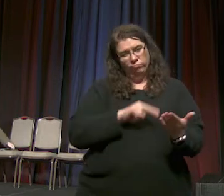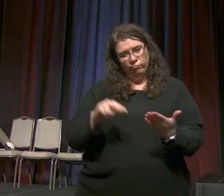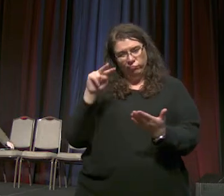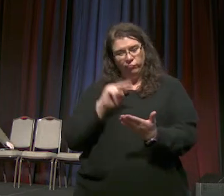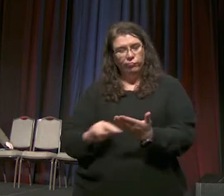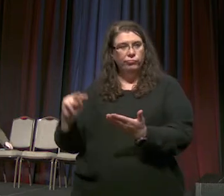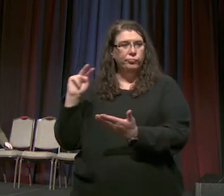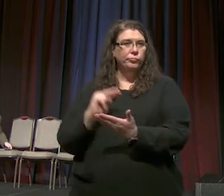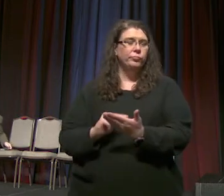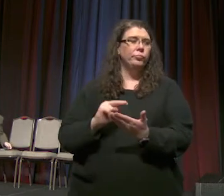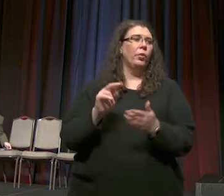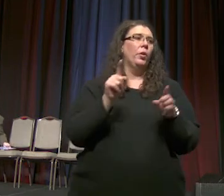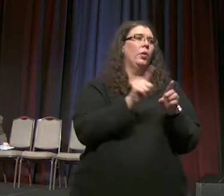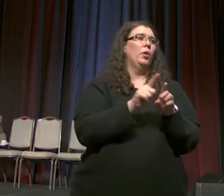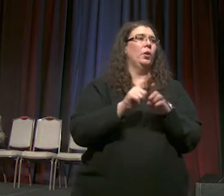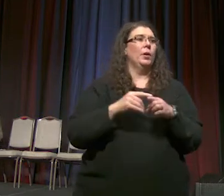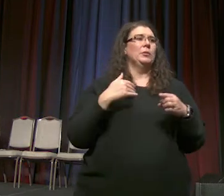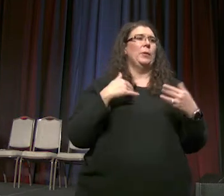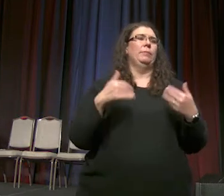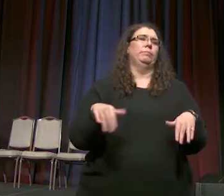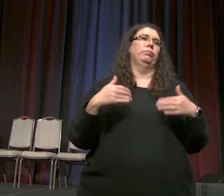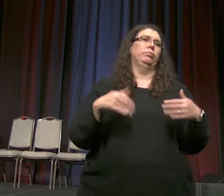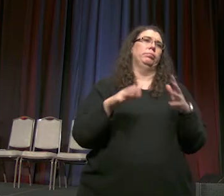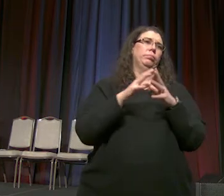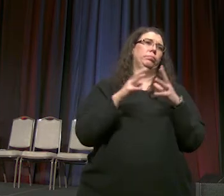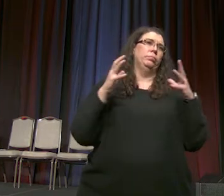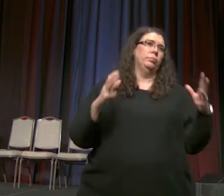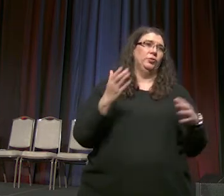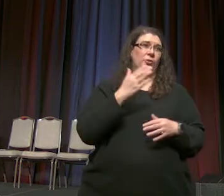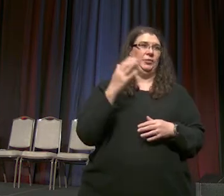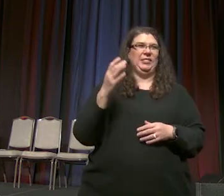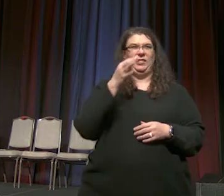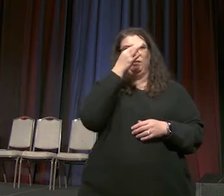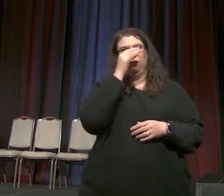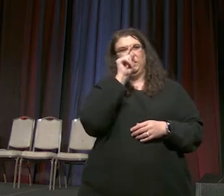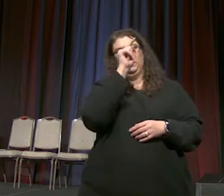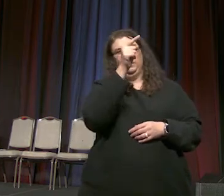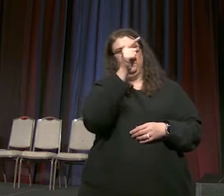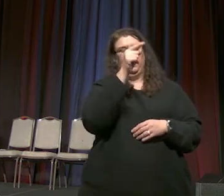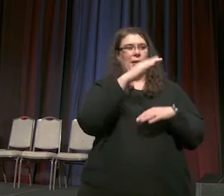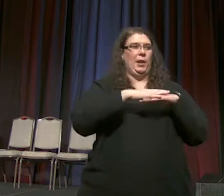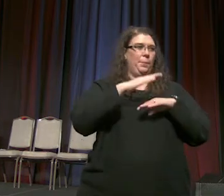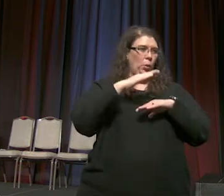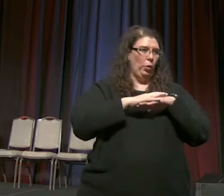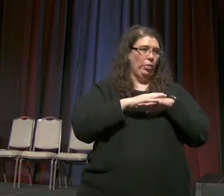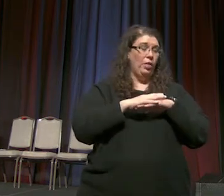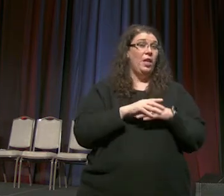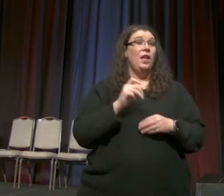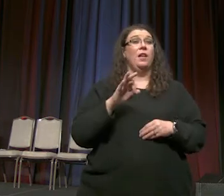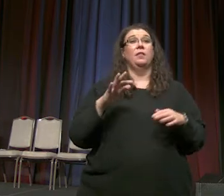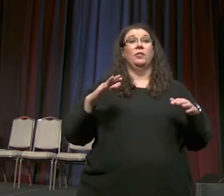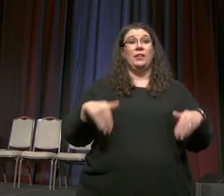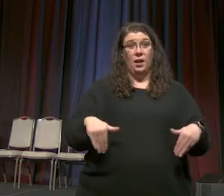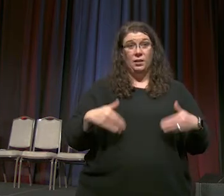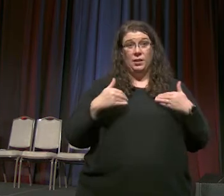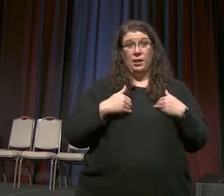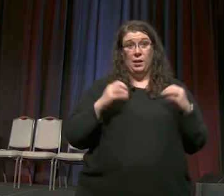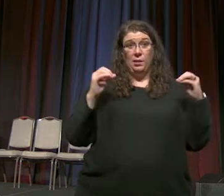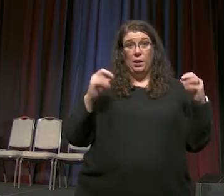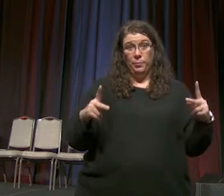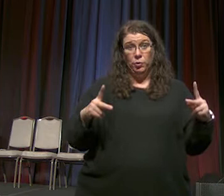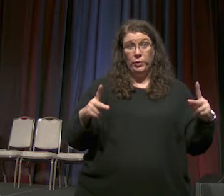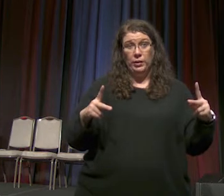We also have a great deal of material just outside the door at the booth. And if we have not yet had the